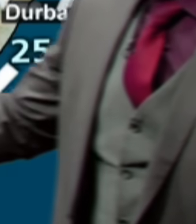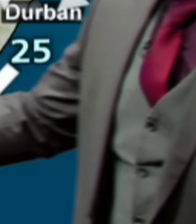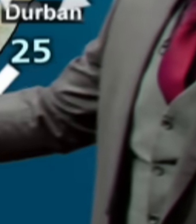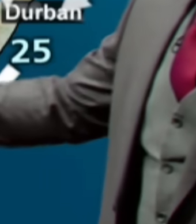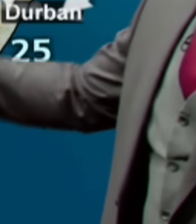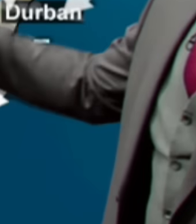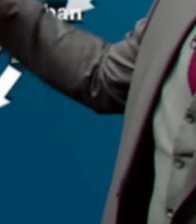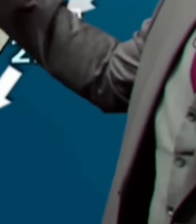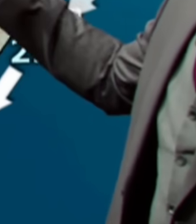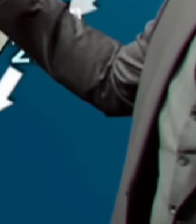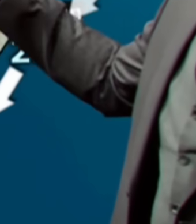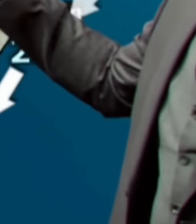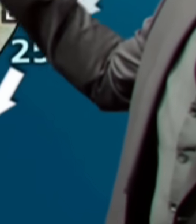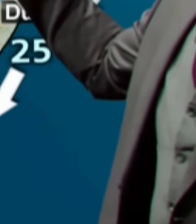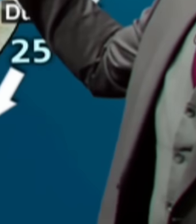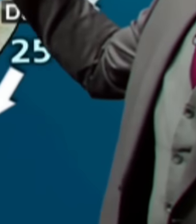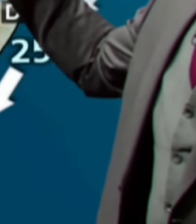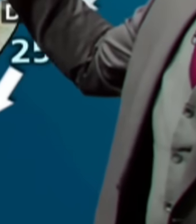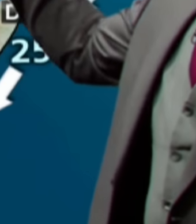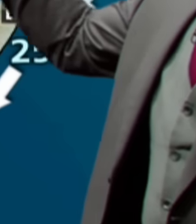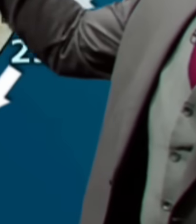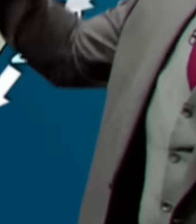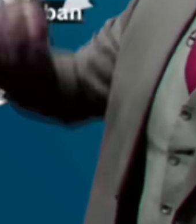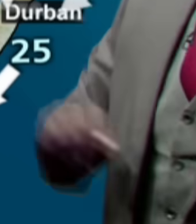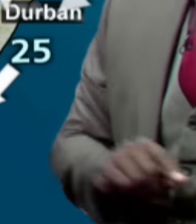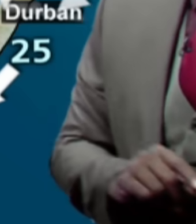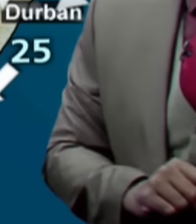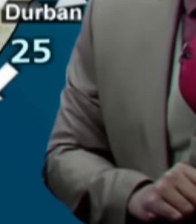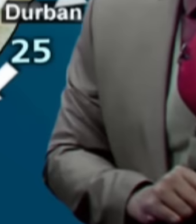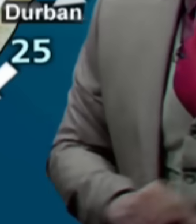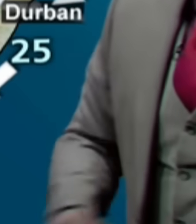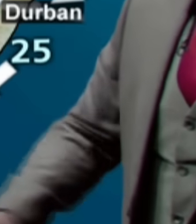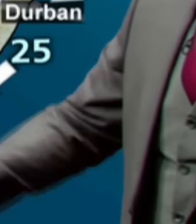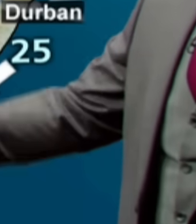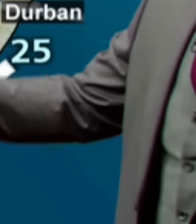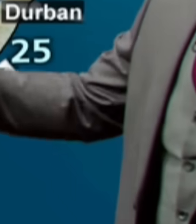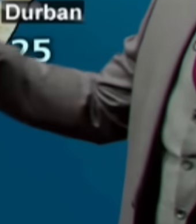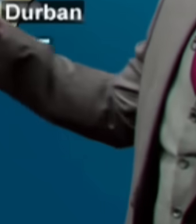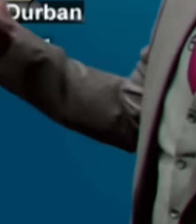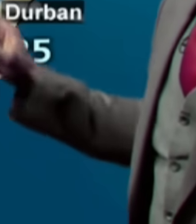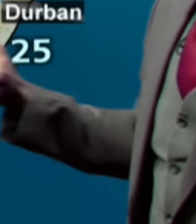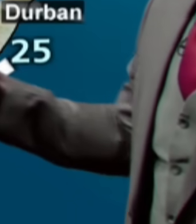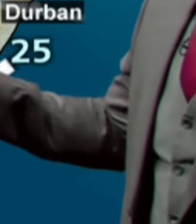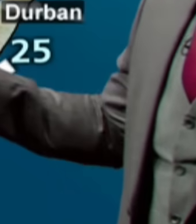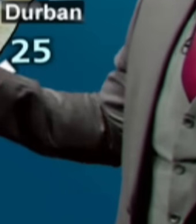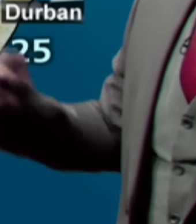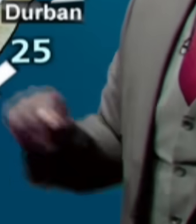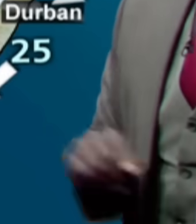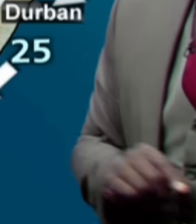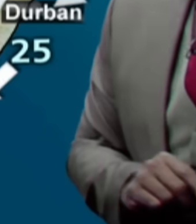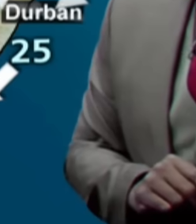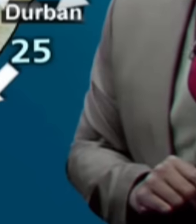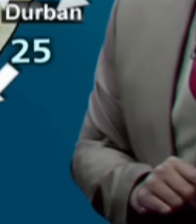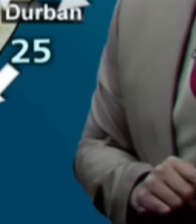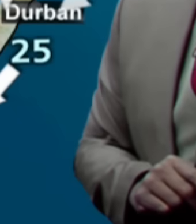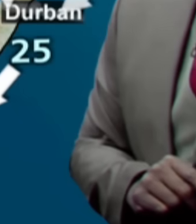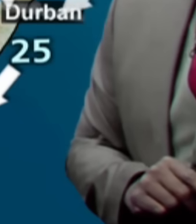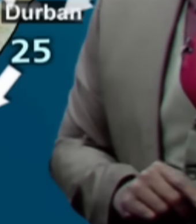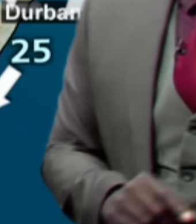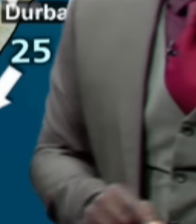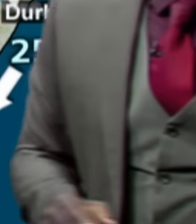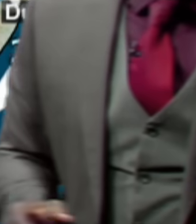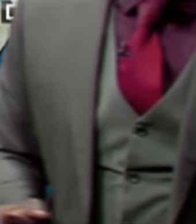fela mehudi ho sano senka madodi ngwana ho tloa hona ka qebega sentse ke salwa hona fitla ka polokwane ba bira blipi ba itse tlhokomedisa hore a re shebile ka harona ya